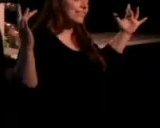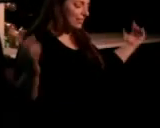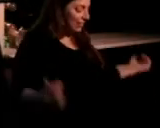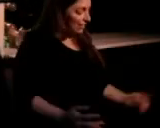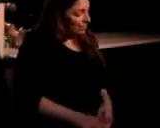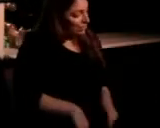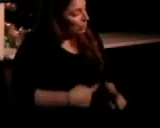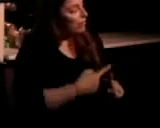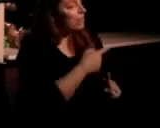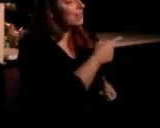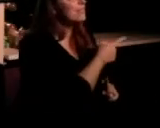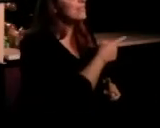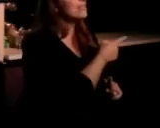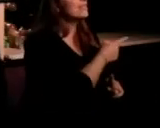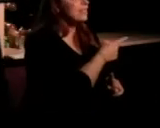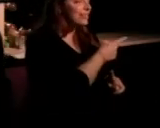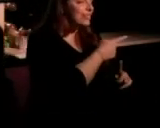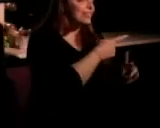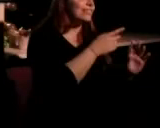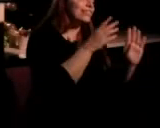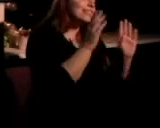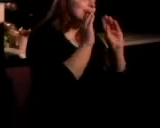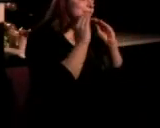smiles. It's when he